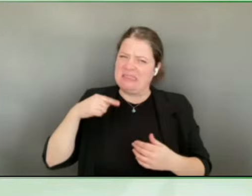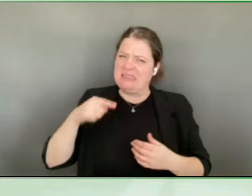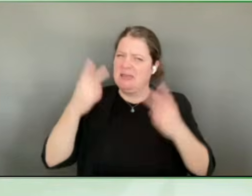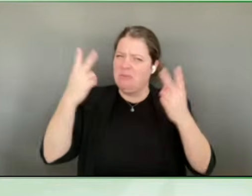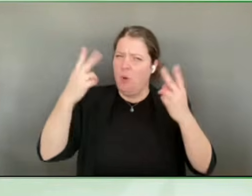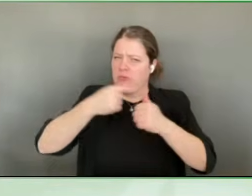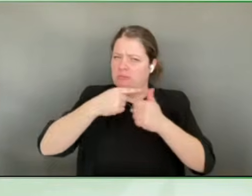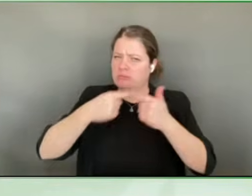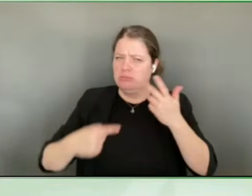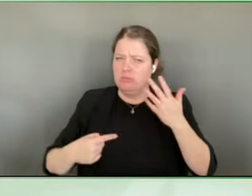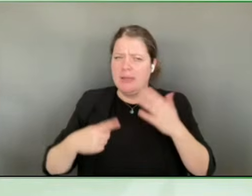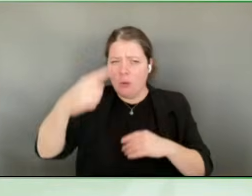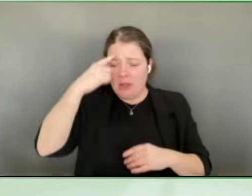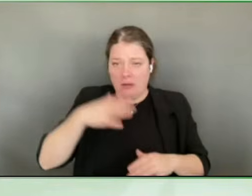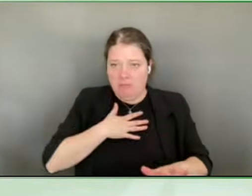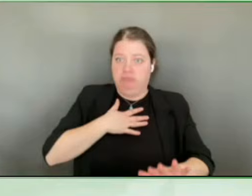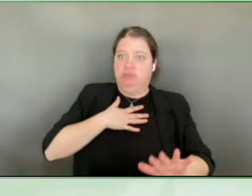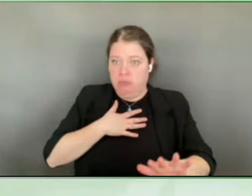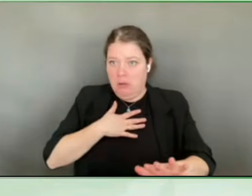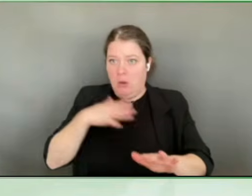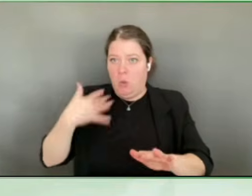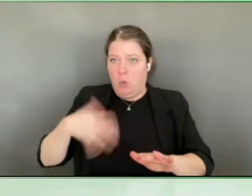Don't think it's too difficult, because it's not.